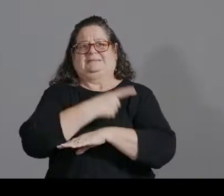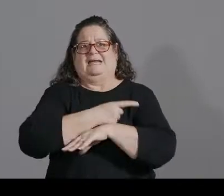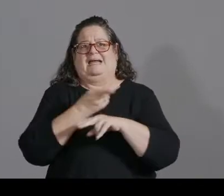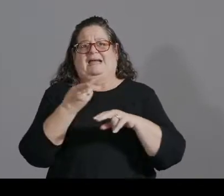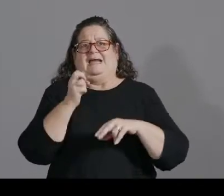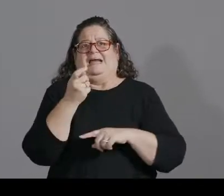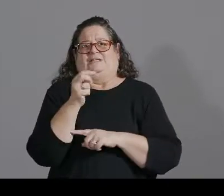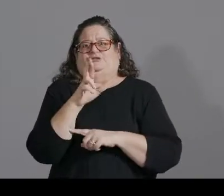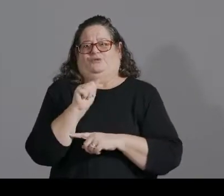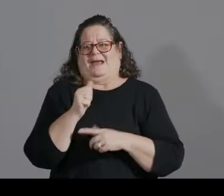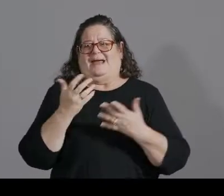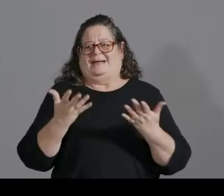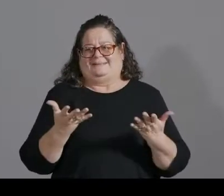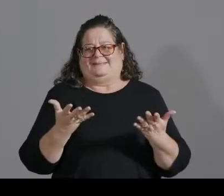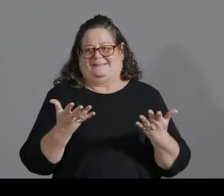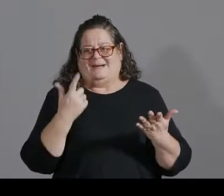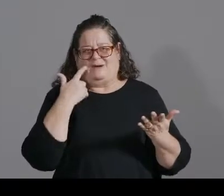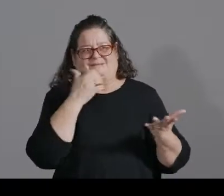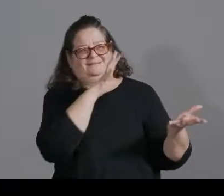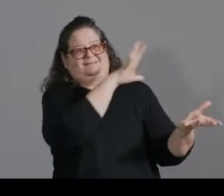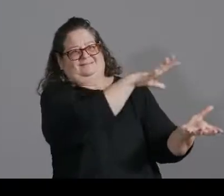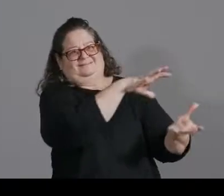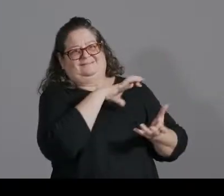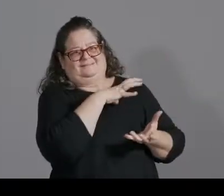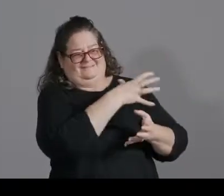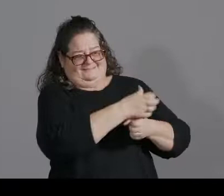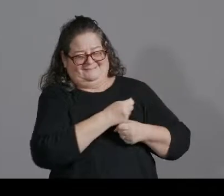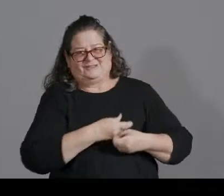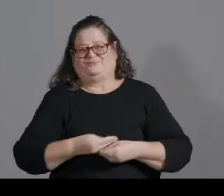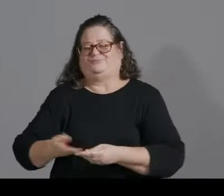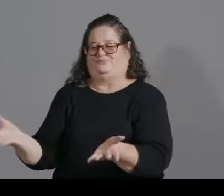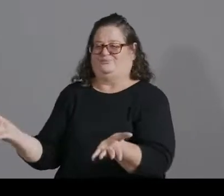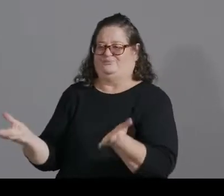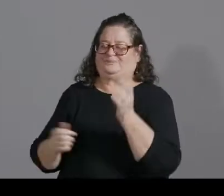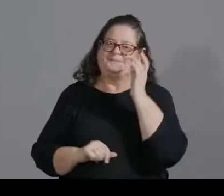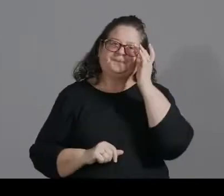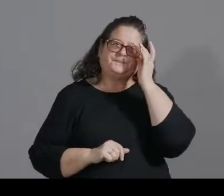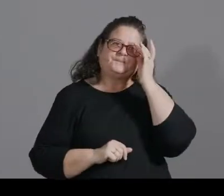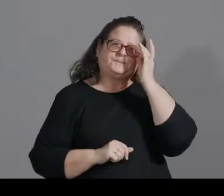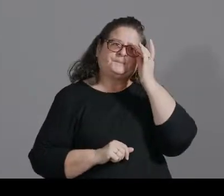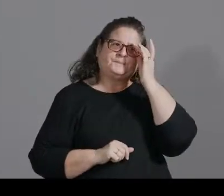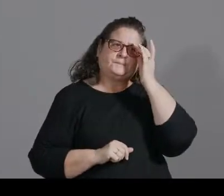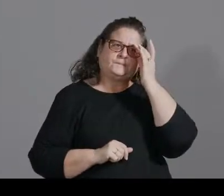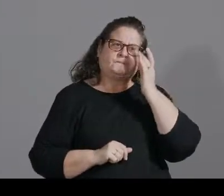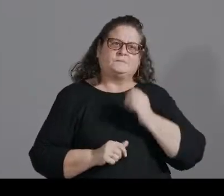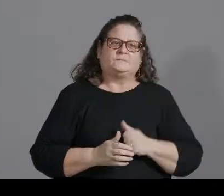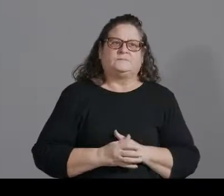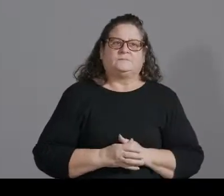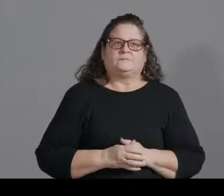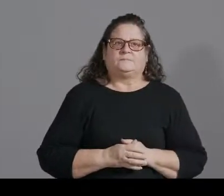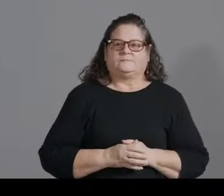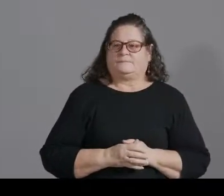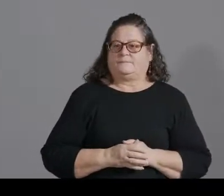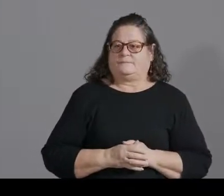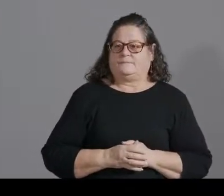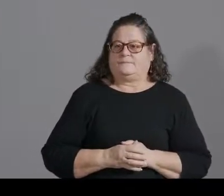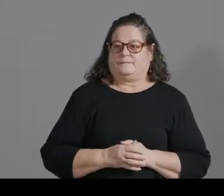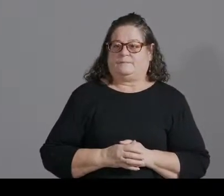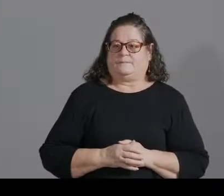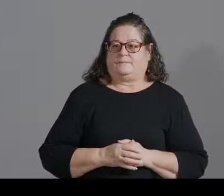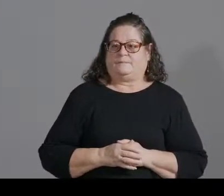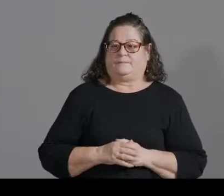shipments arrive. Next slide. So by the week of February 14th, we expect to